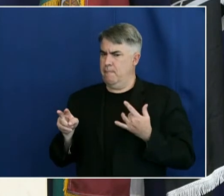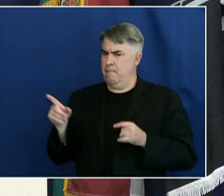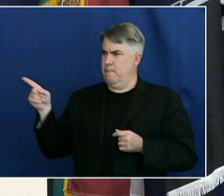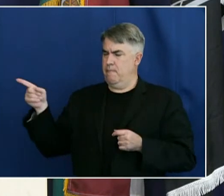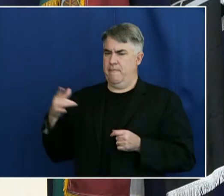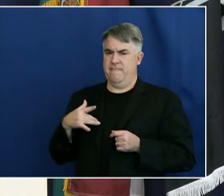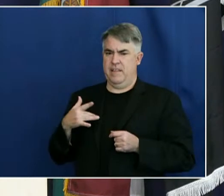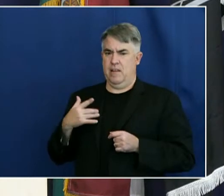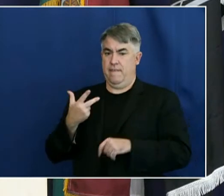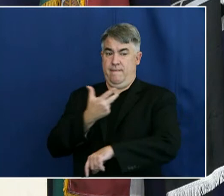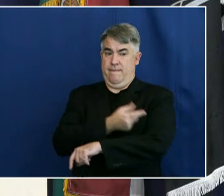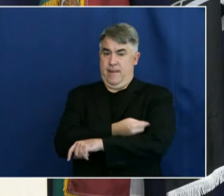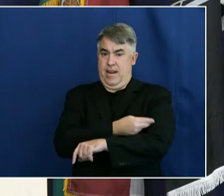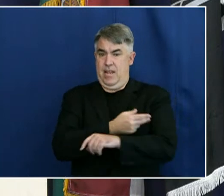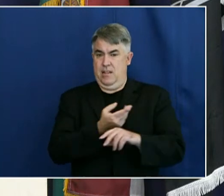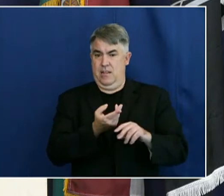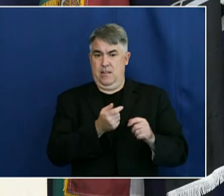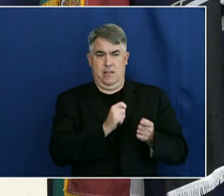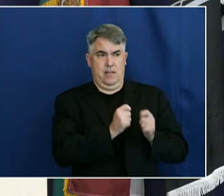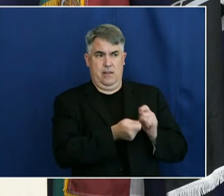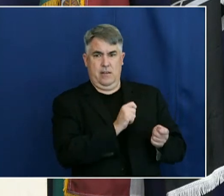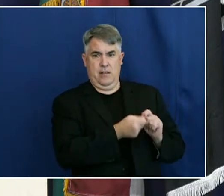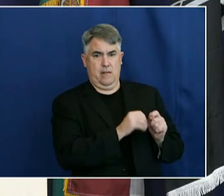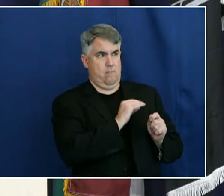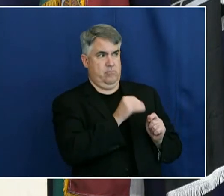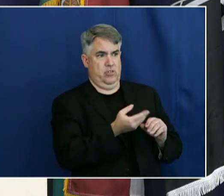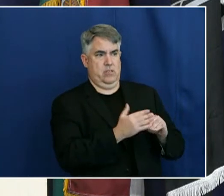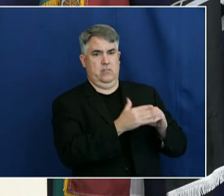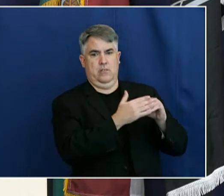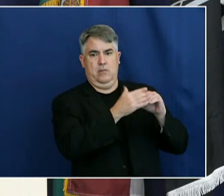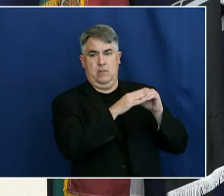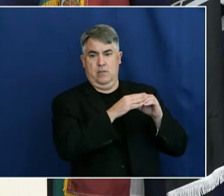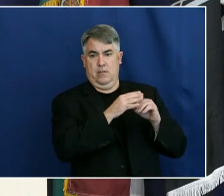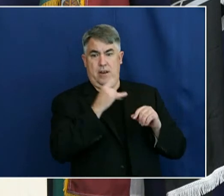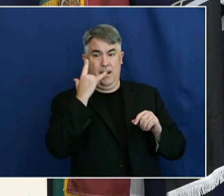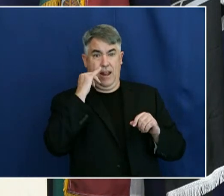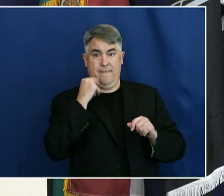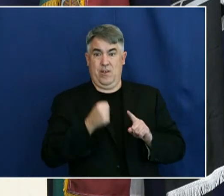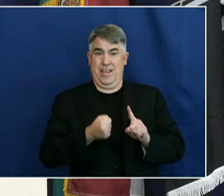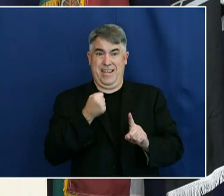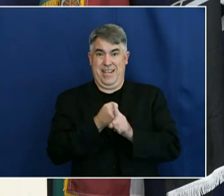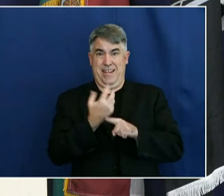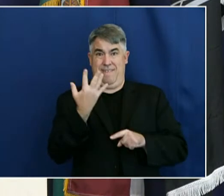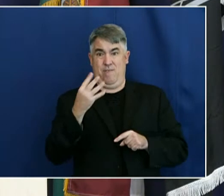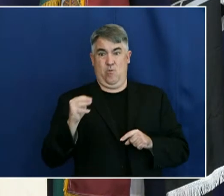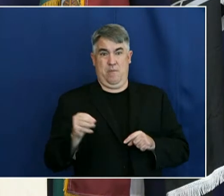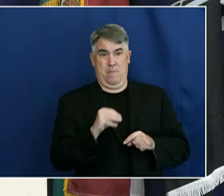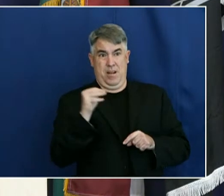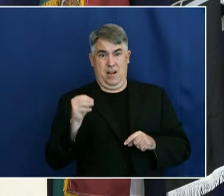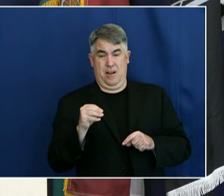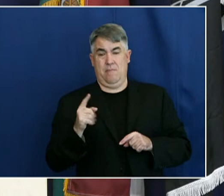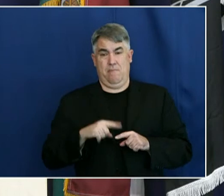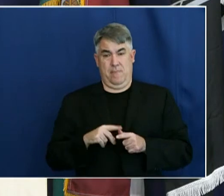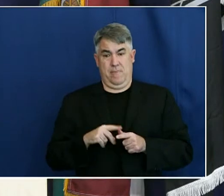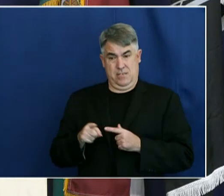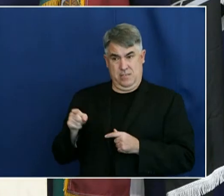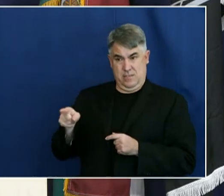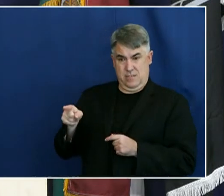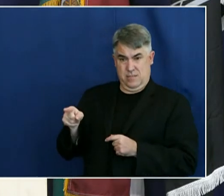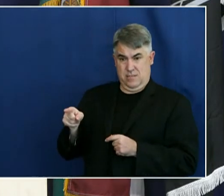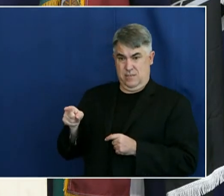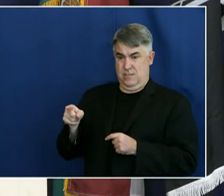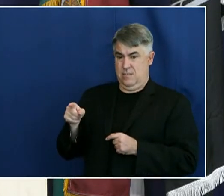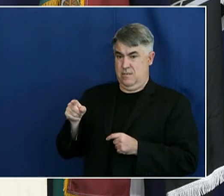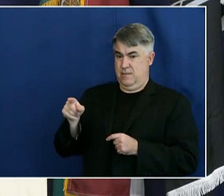path, the most likely path, once the state reaches 4 million shots, Yep. Do we have to spend another 2 weeks in